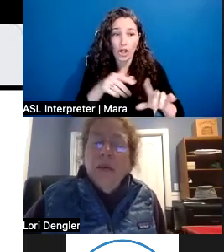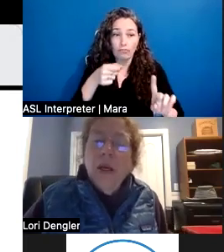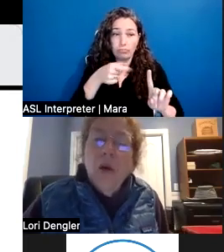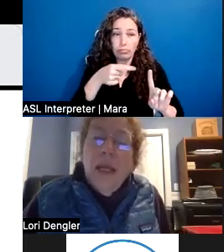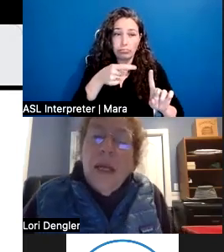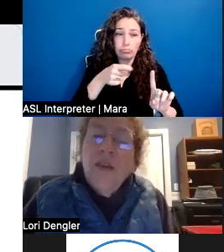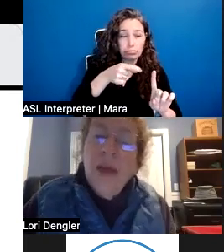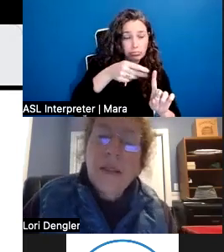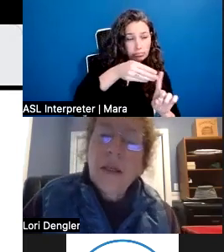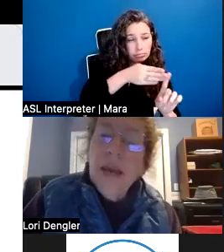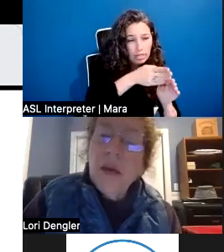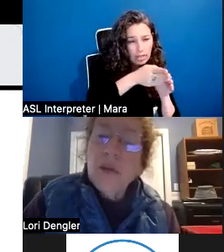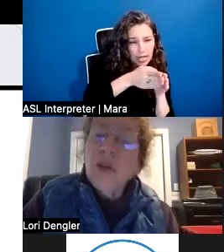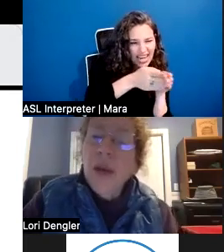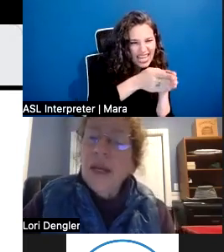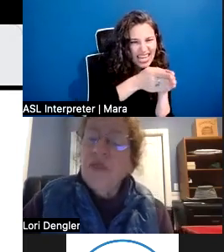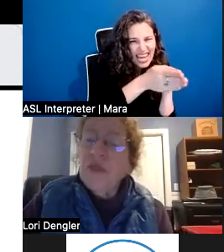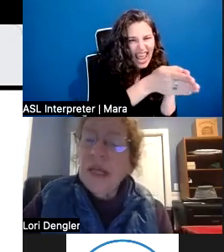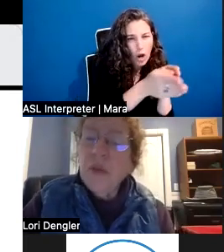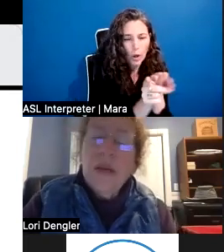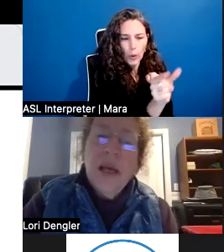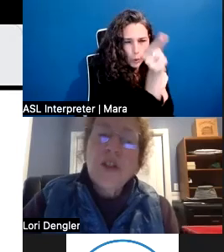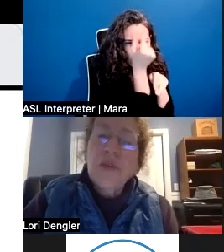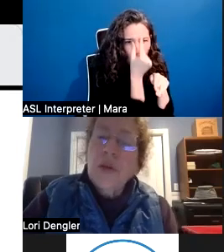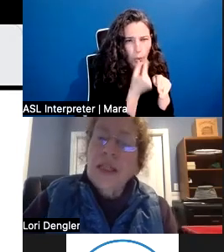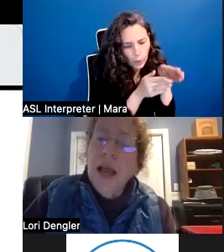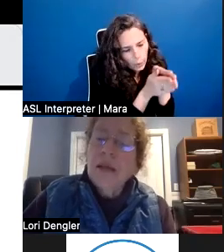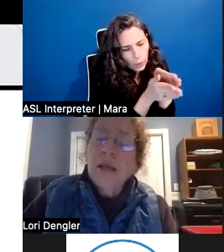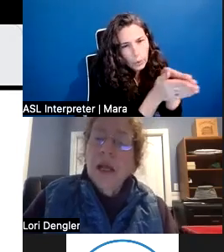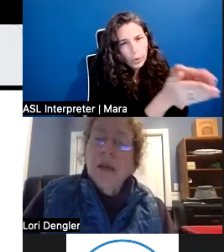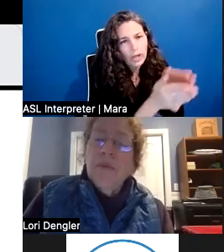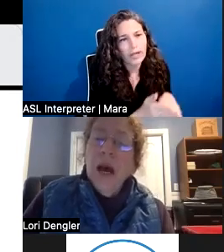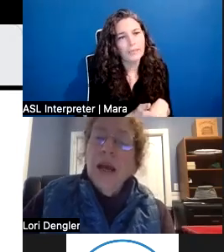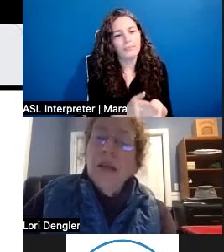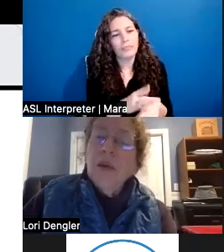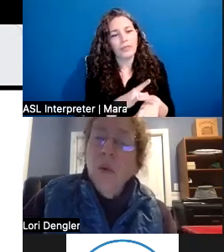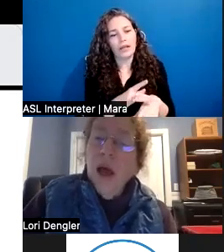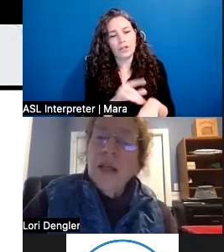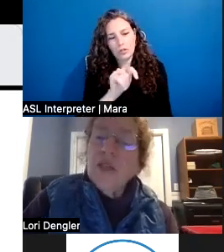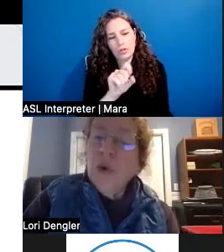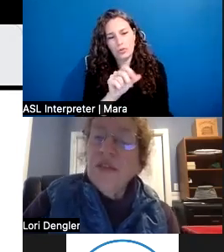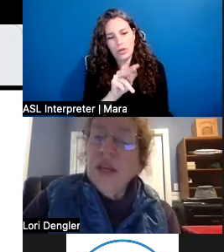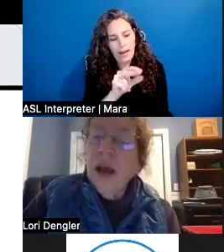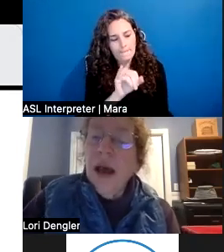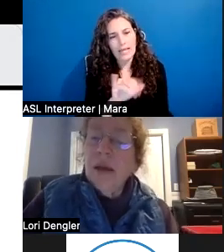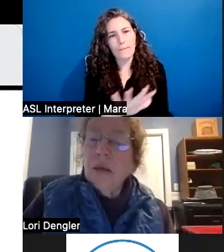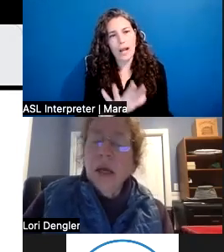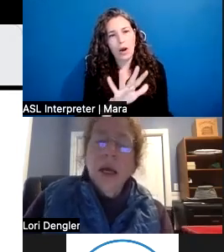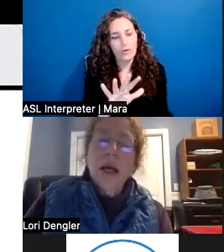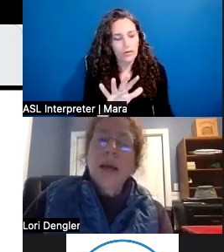tsunami. It only affected about 15, 20 miles of coastline, but it was 40 feet